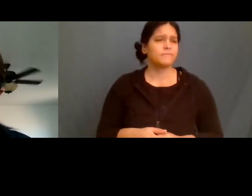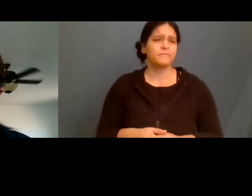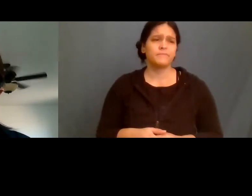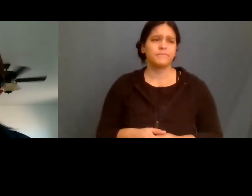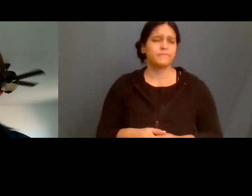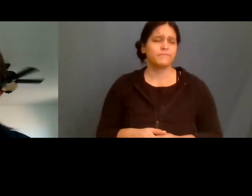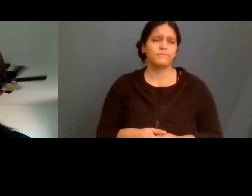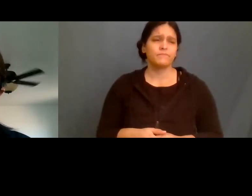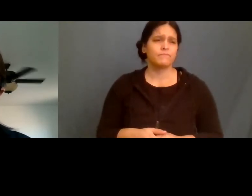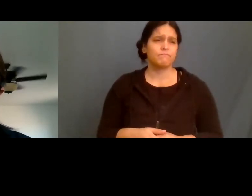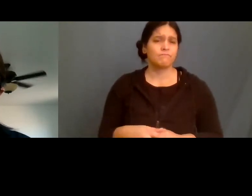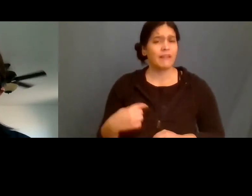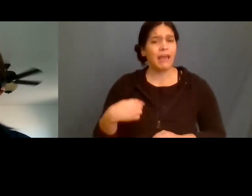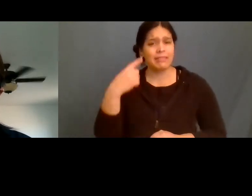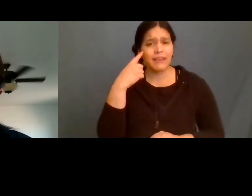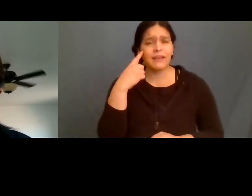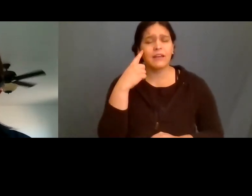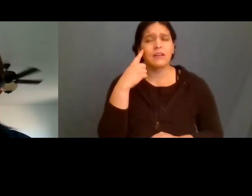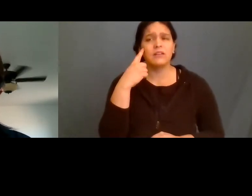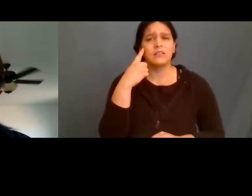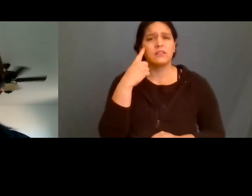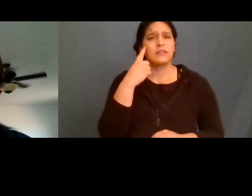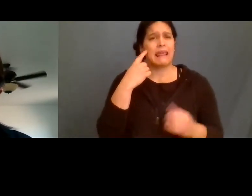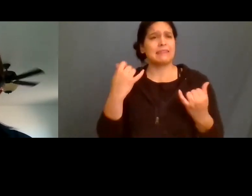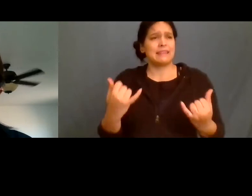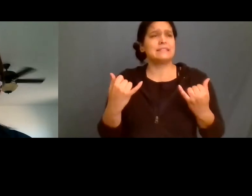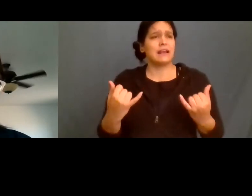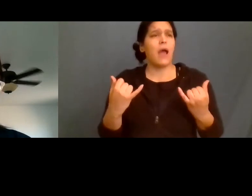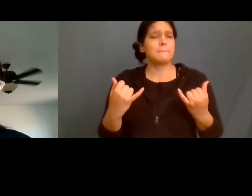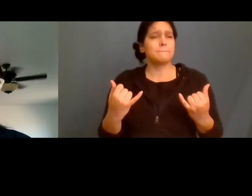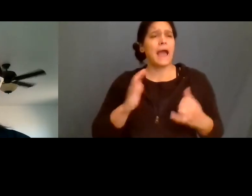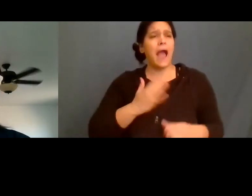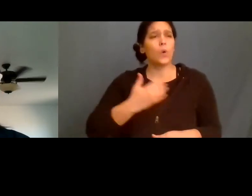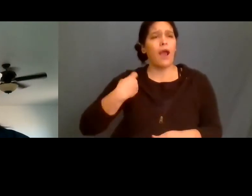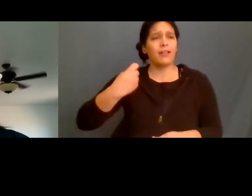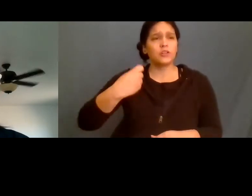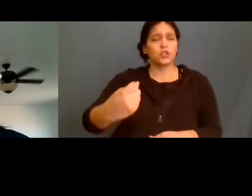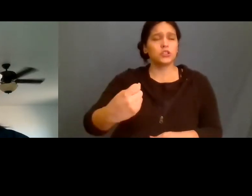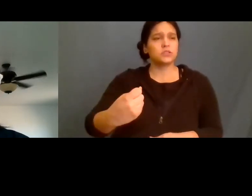I think that at this time, our elders are